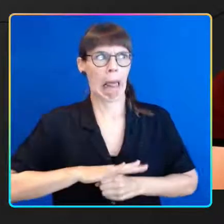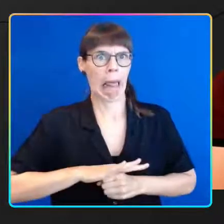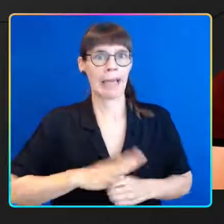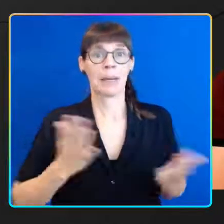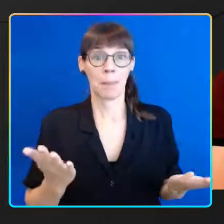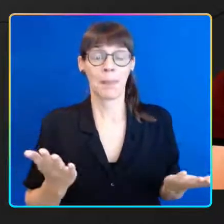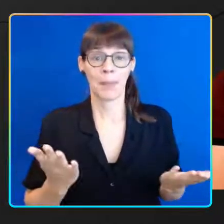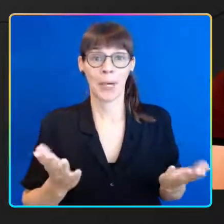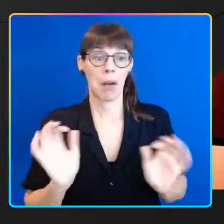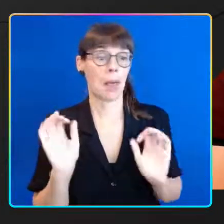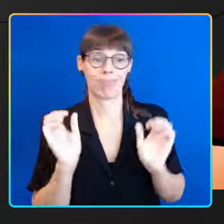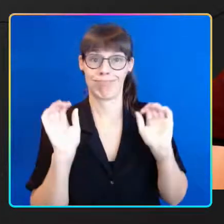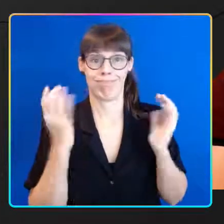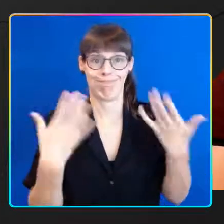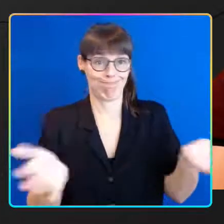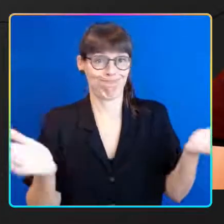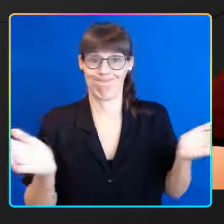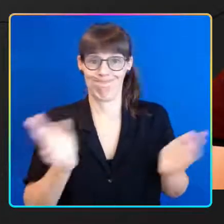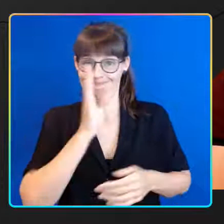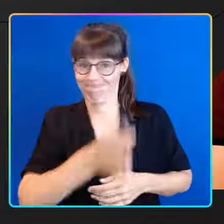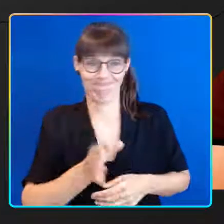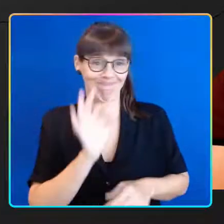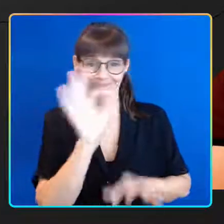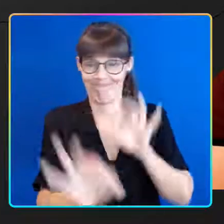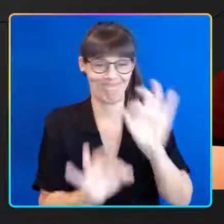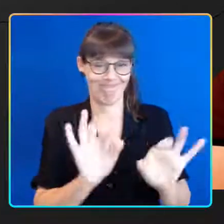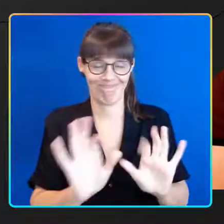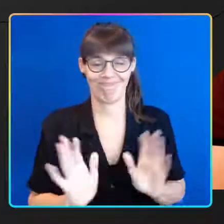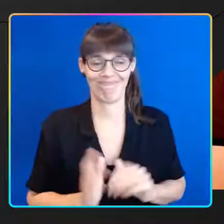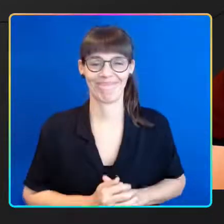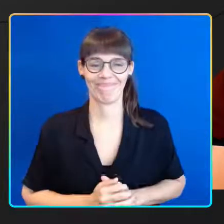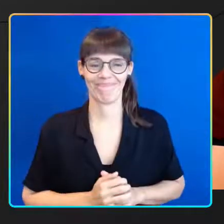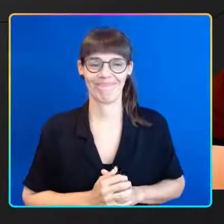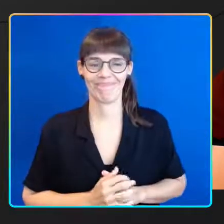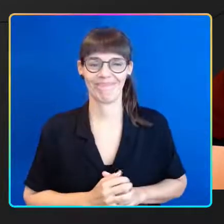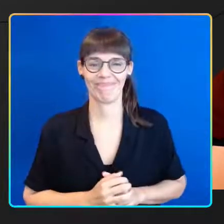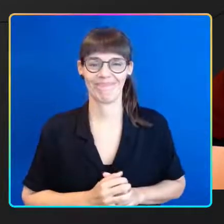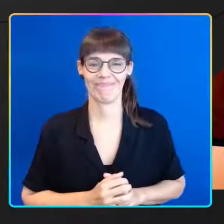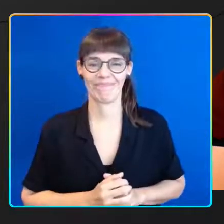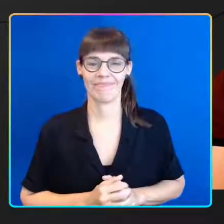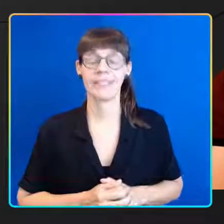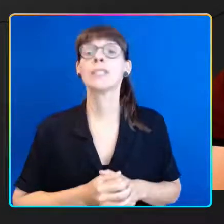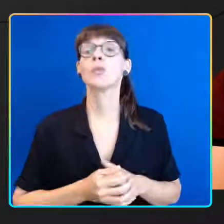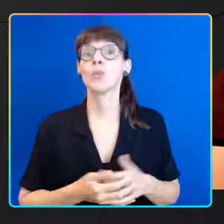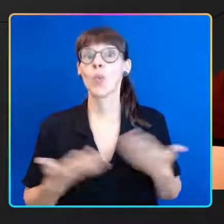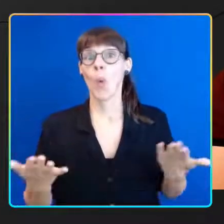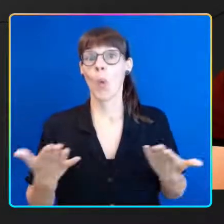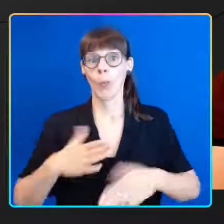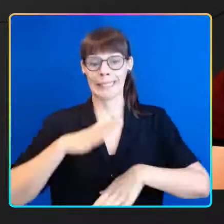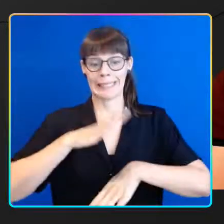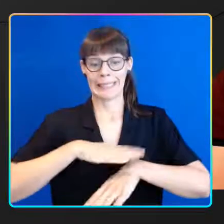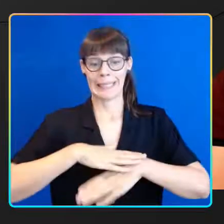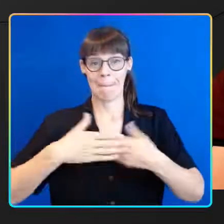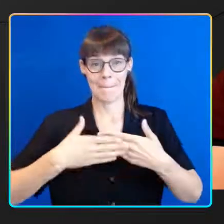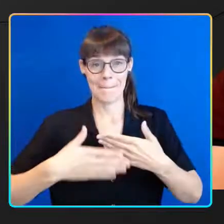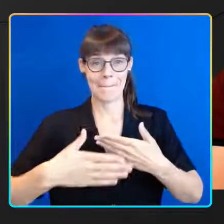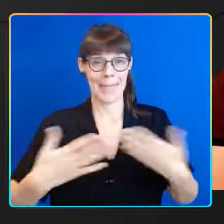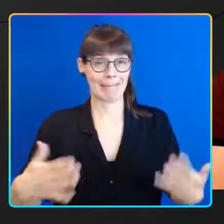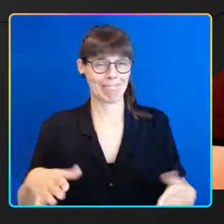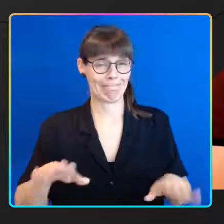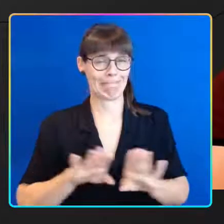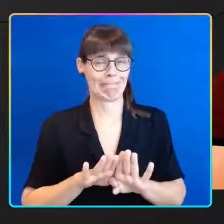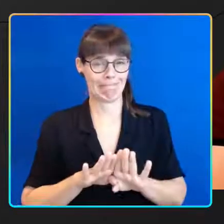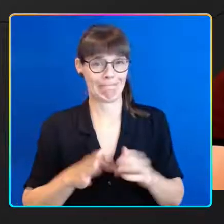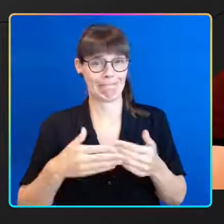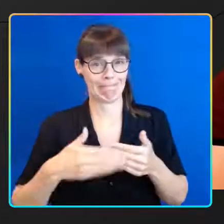putting them on the spot live. But with that, Gianni, we are almost out of time and we are going to need to wrap up our first